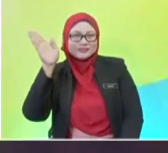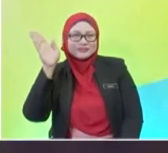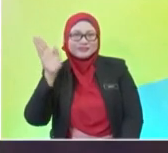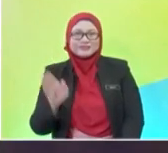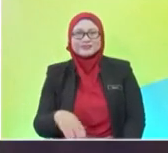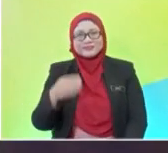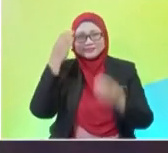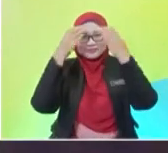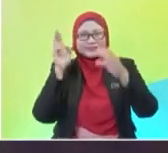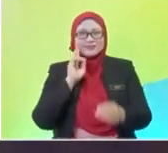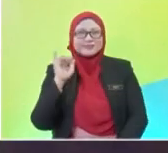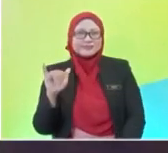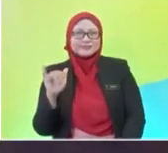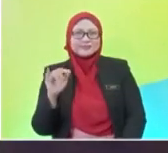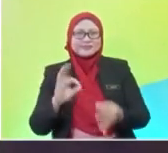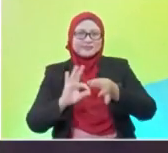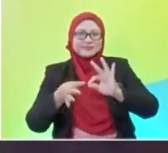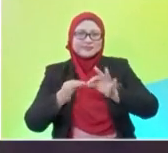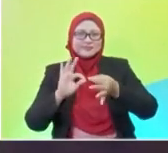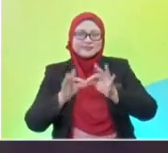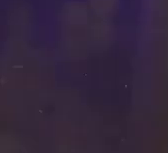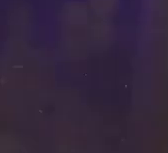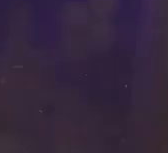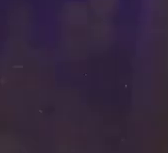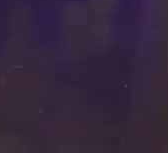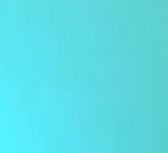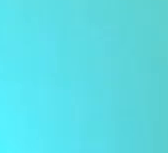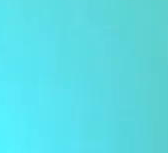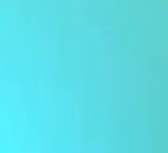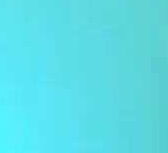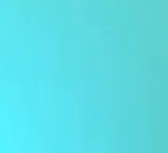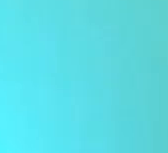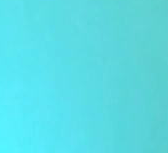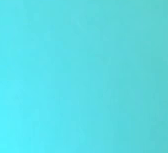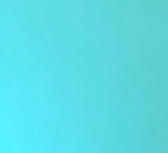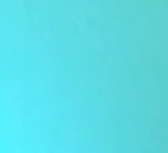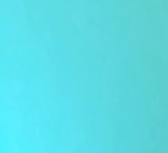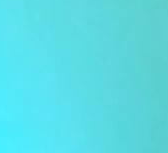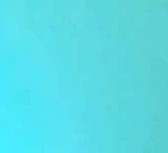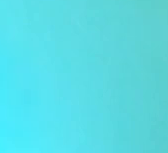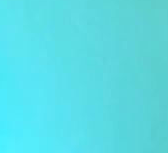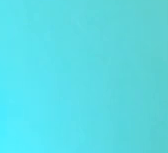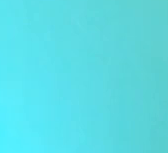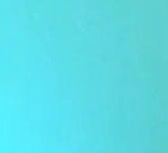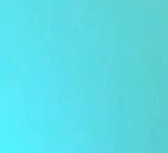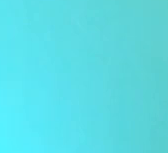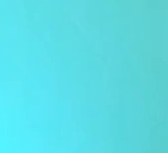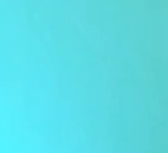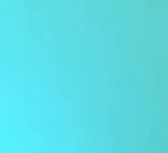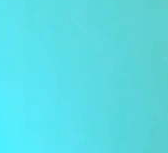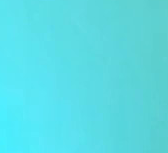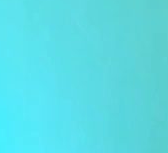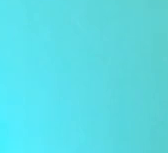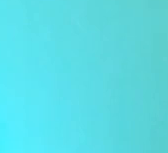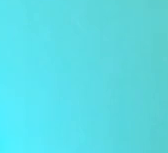Miss Rohaya as our sign language interpreter for today's episode. Hi! All